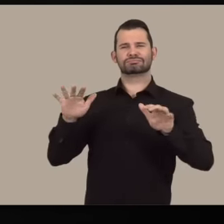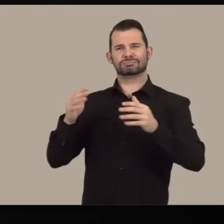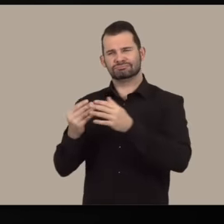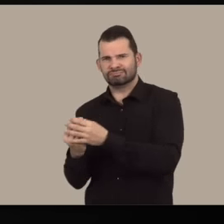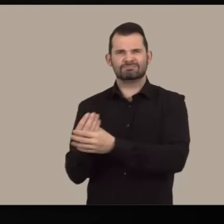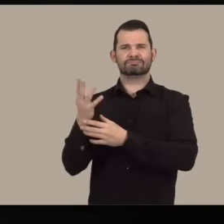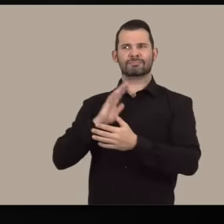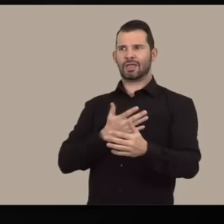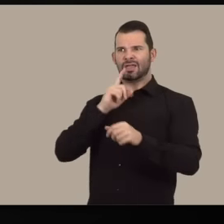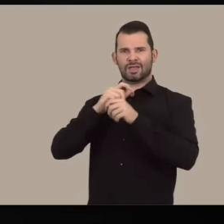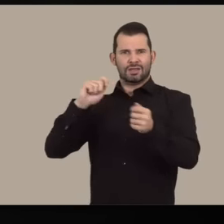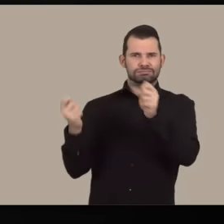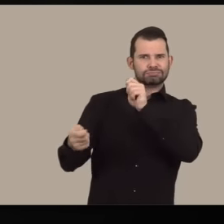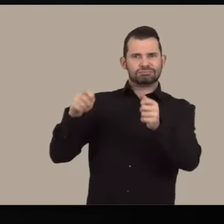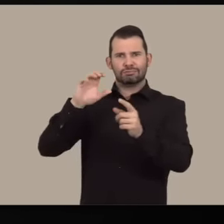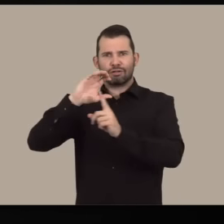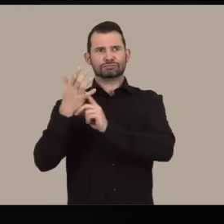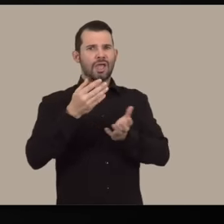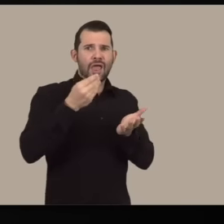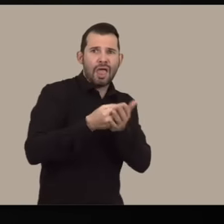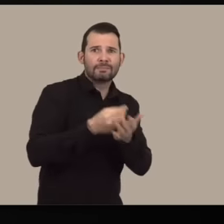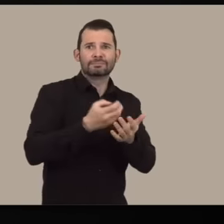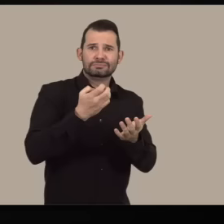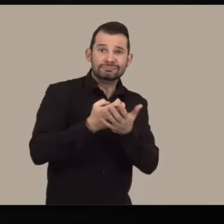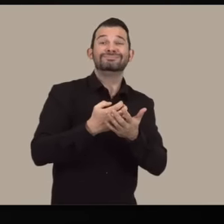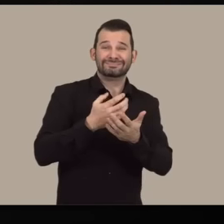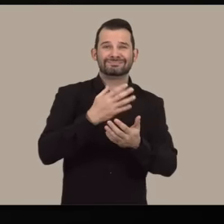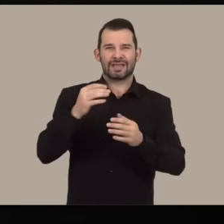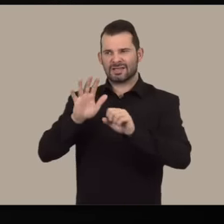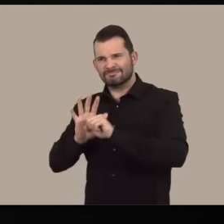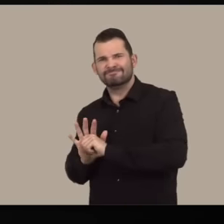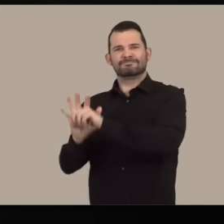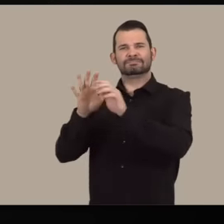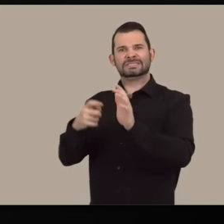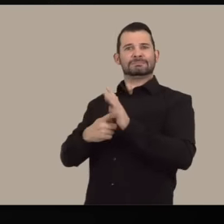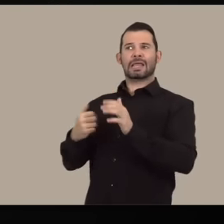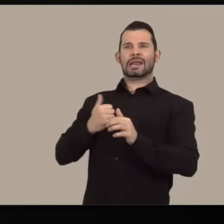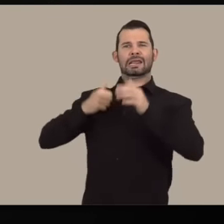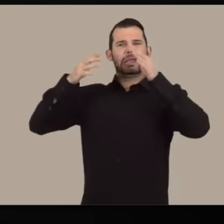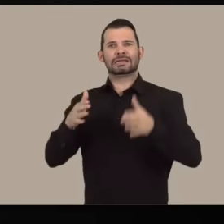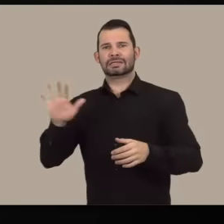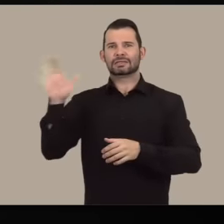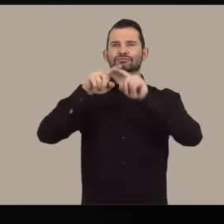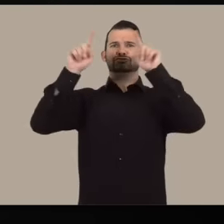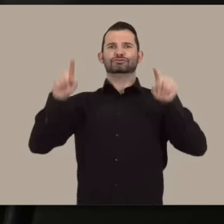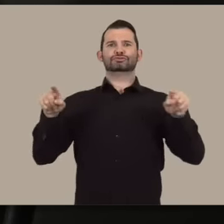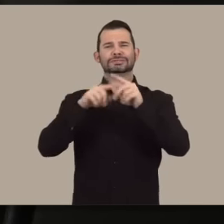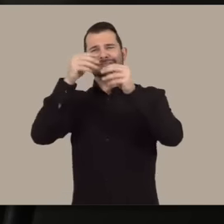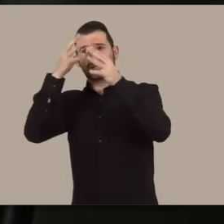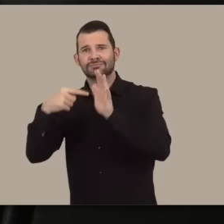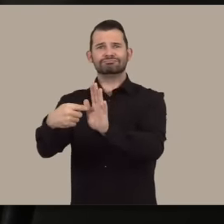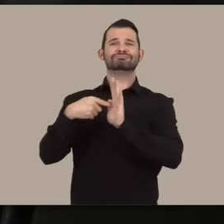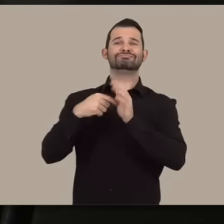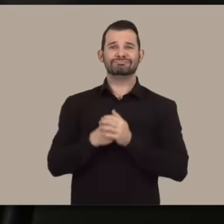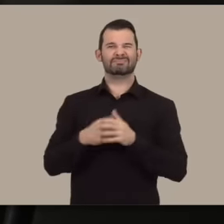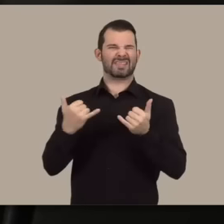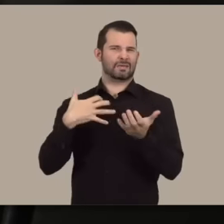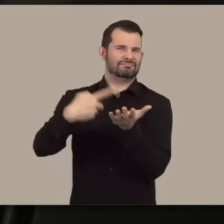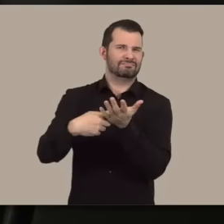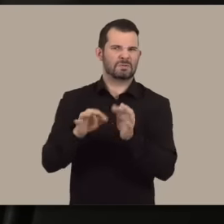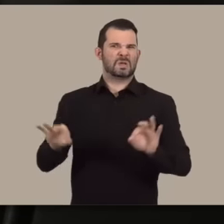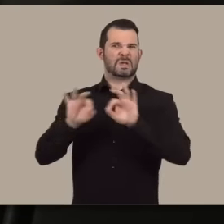identity, fueling our dynamic culture economy, and driving demand for Canadian screen content. Now I'd like to